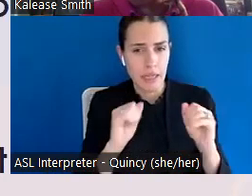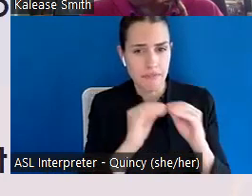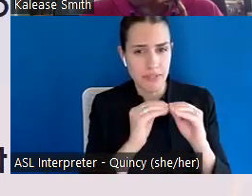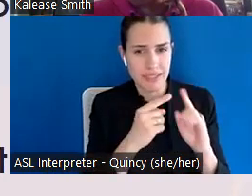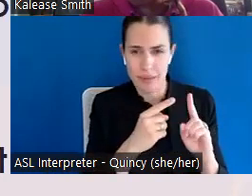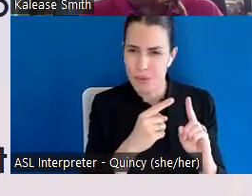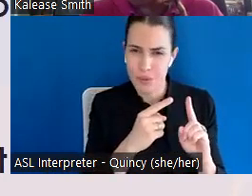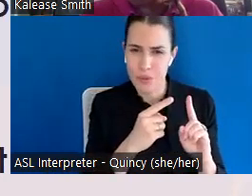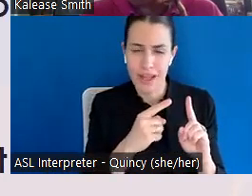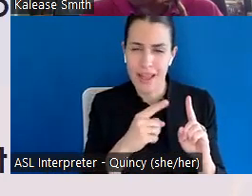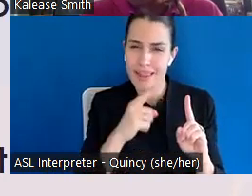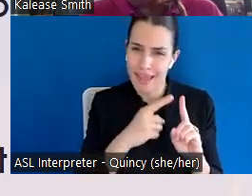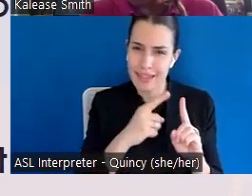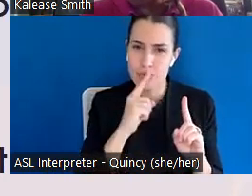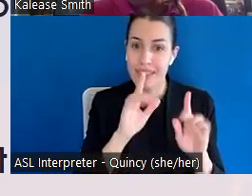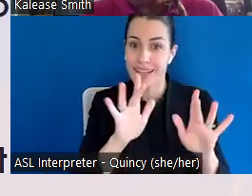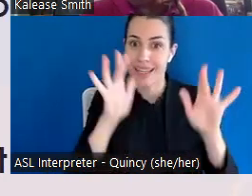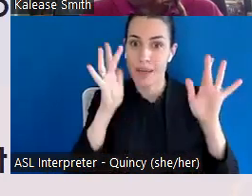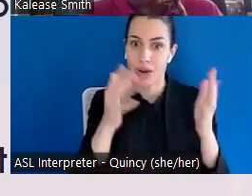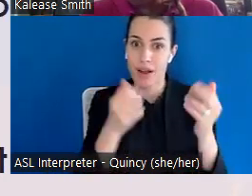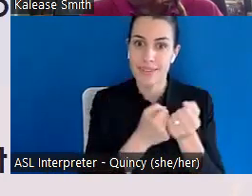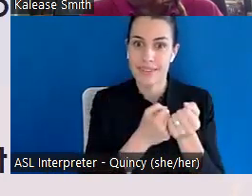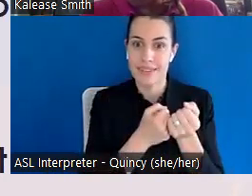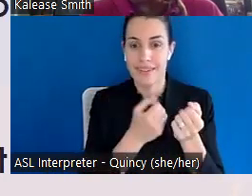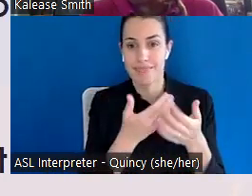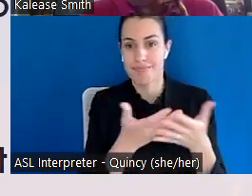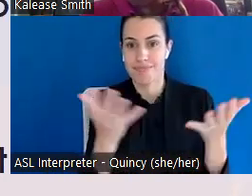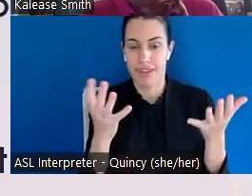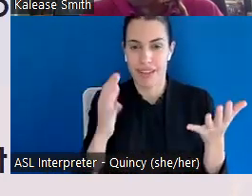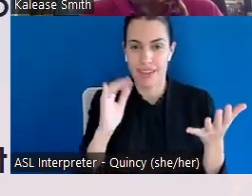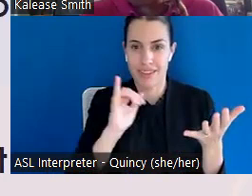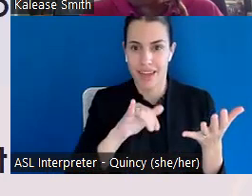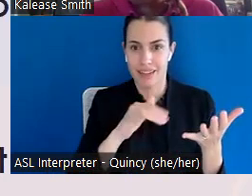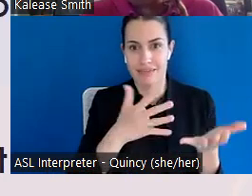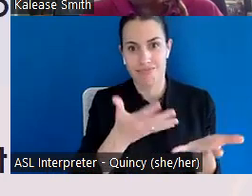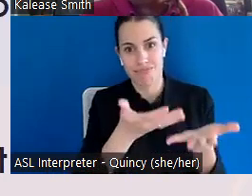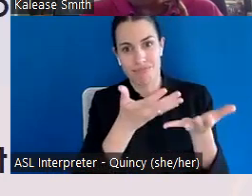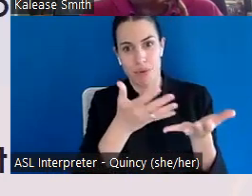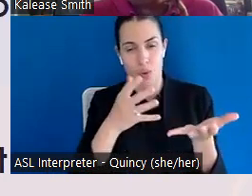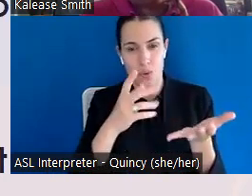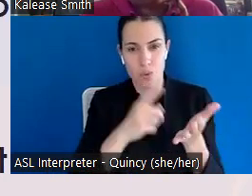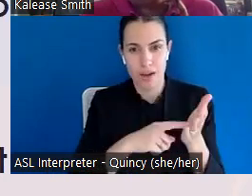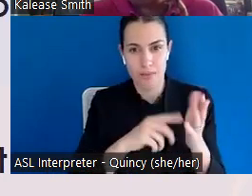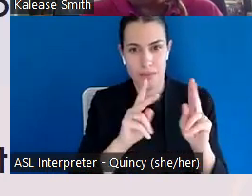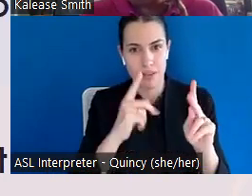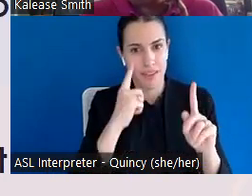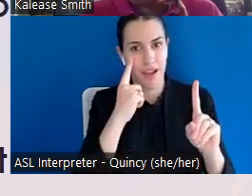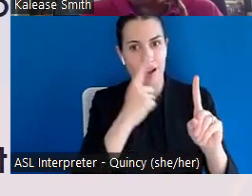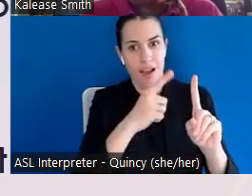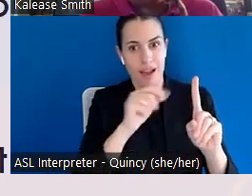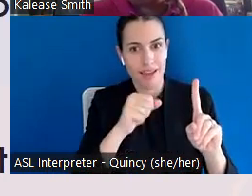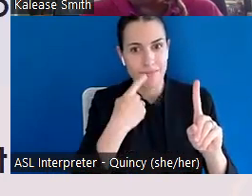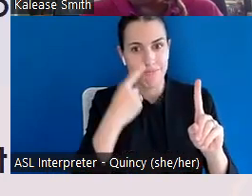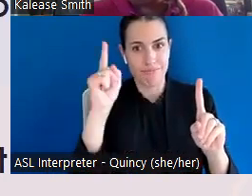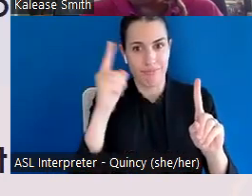that is truly glamorized, and at times that can kind of be seen as this pedestal for some people to achieve. And so I